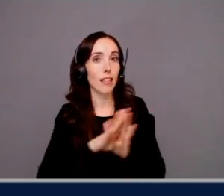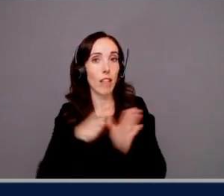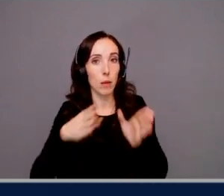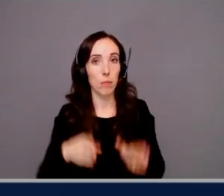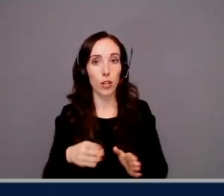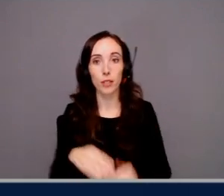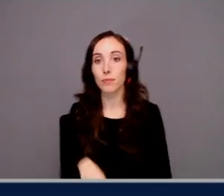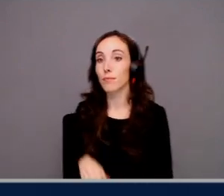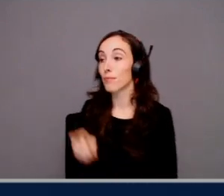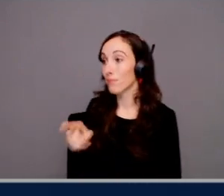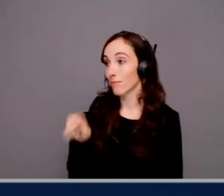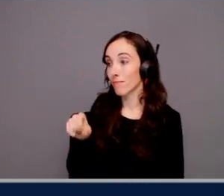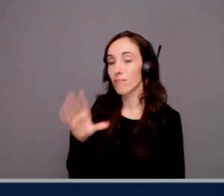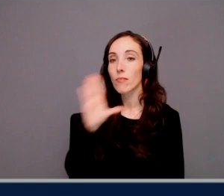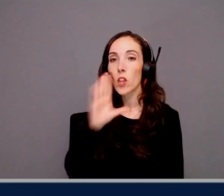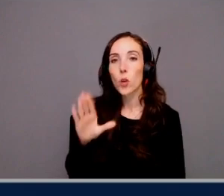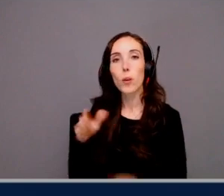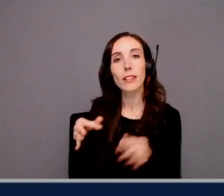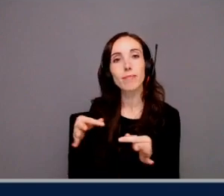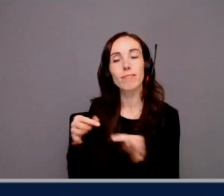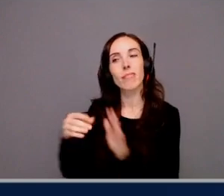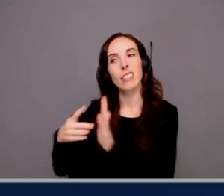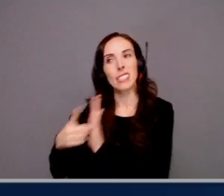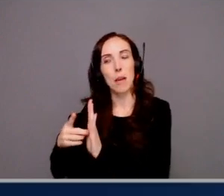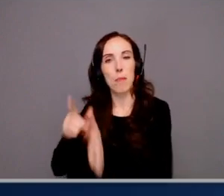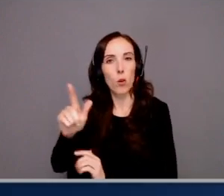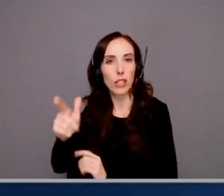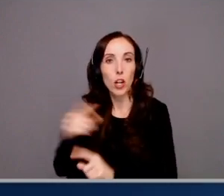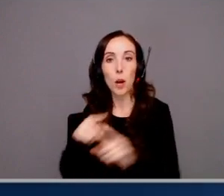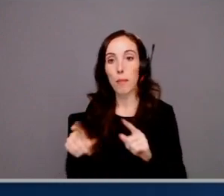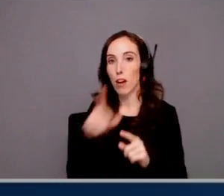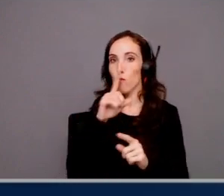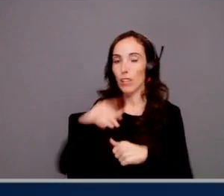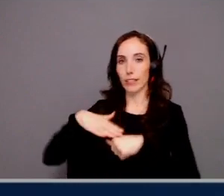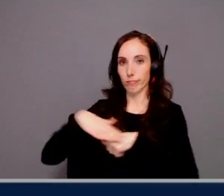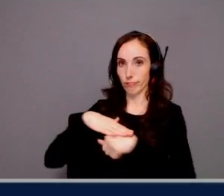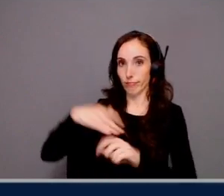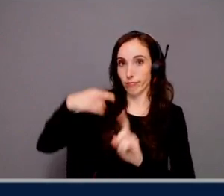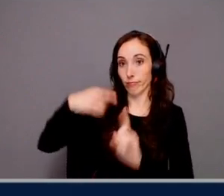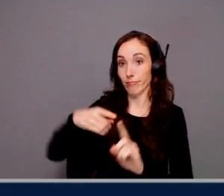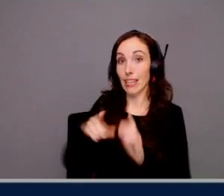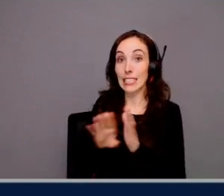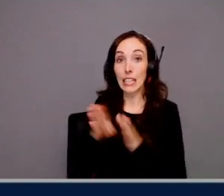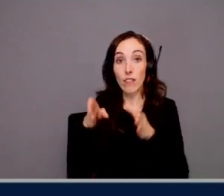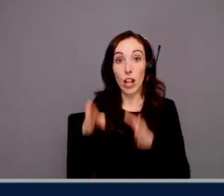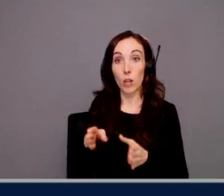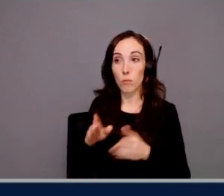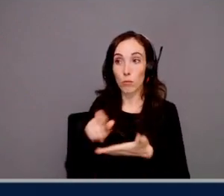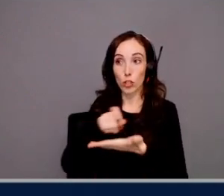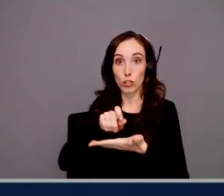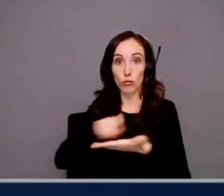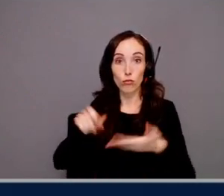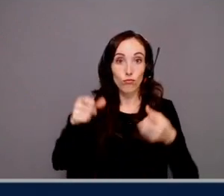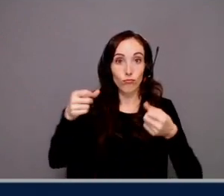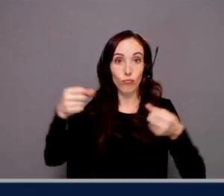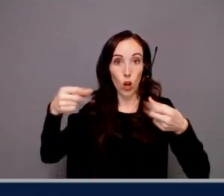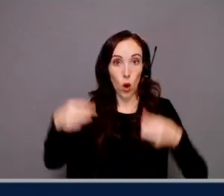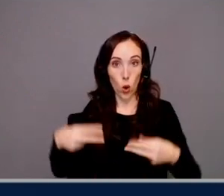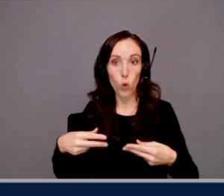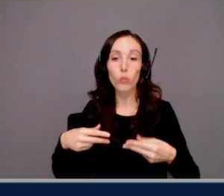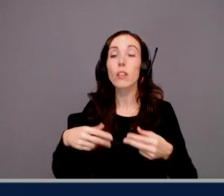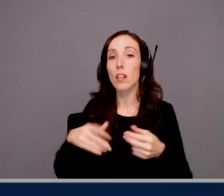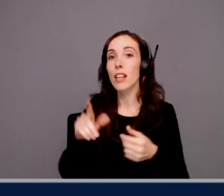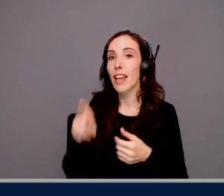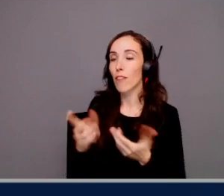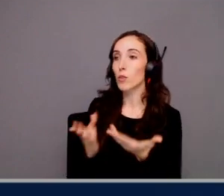is going to go through the demo, but at a higher level, the traditional workflow is when developers actually write code and they have to submit the code to do code reviews.